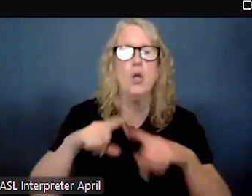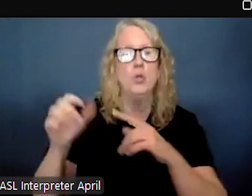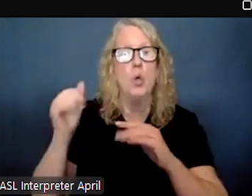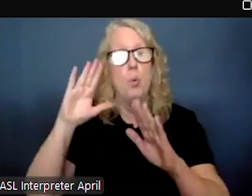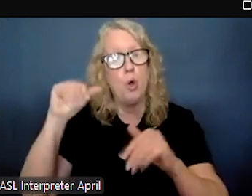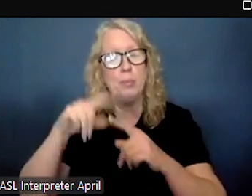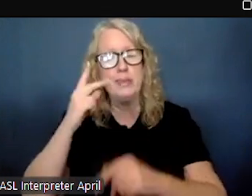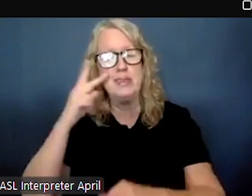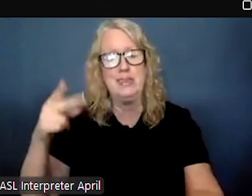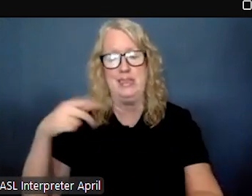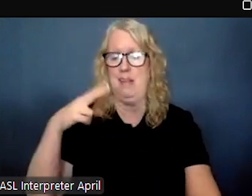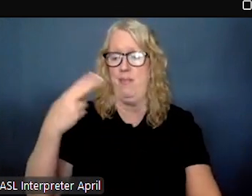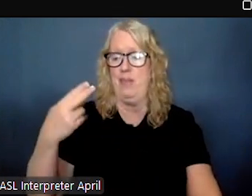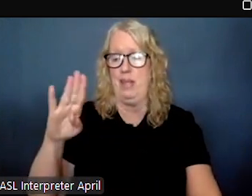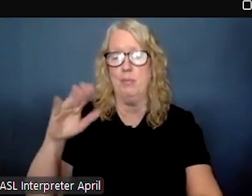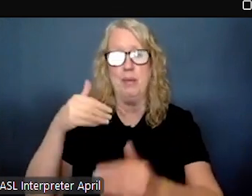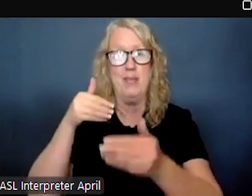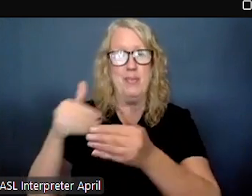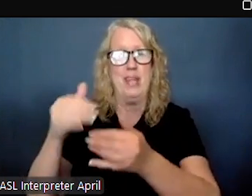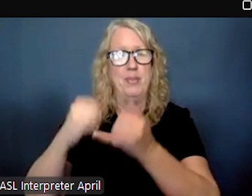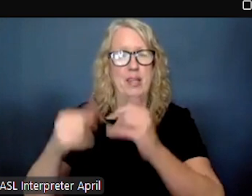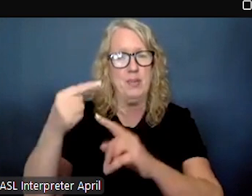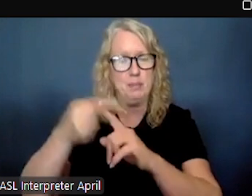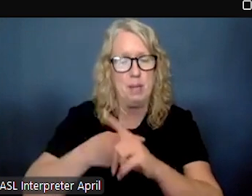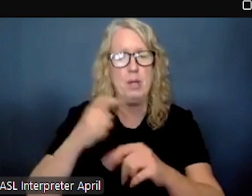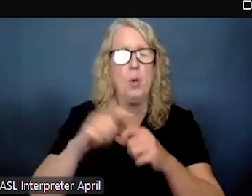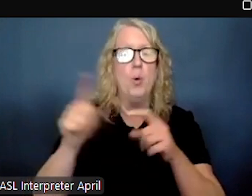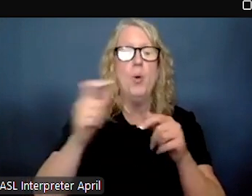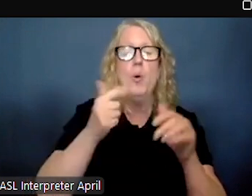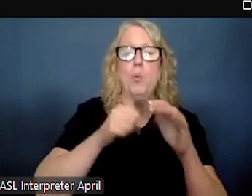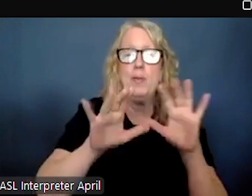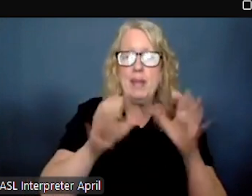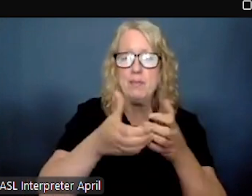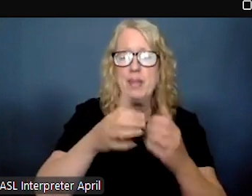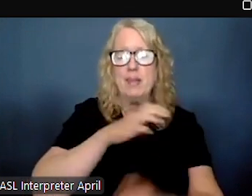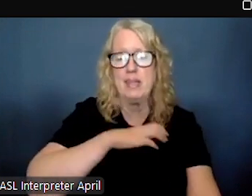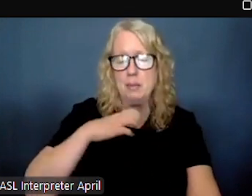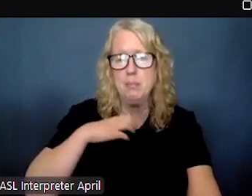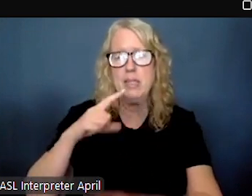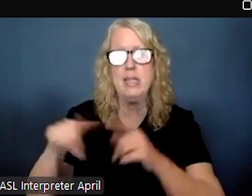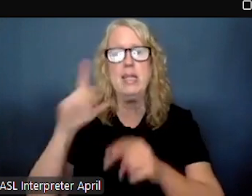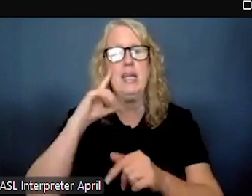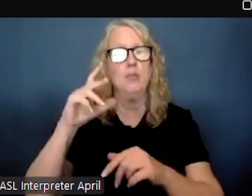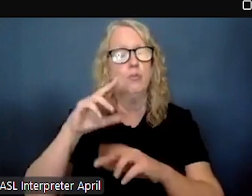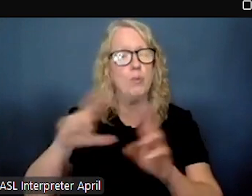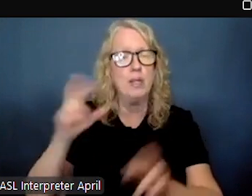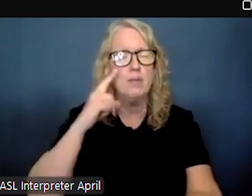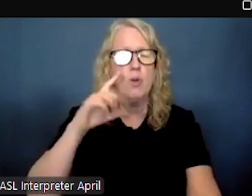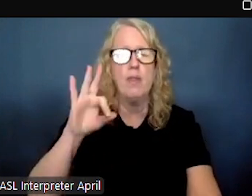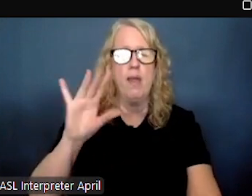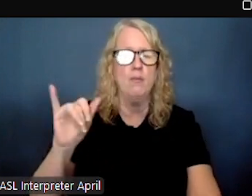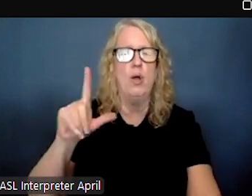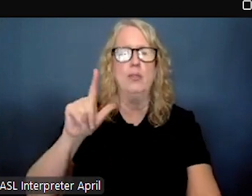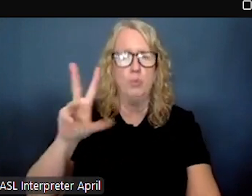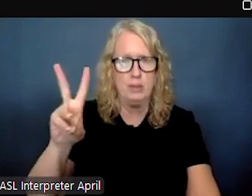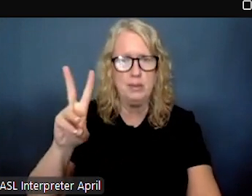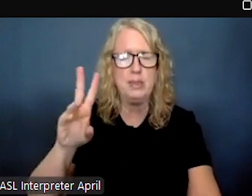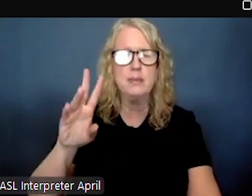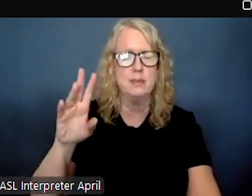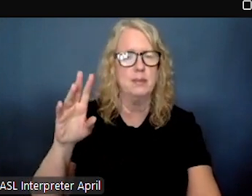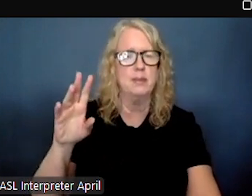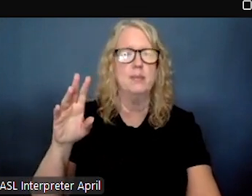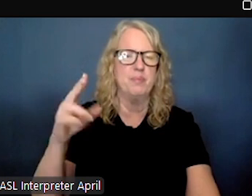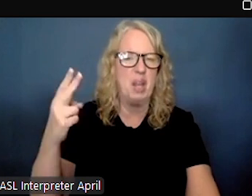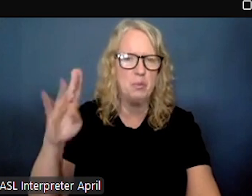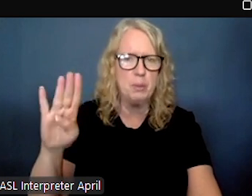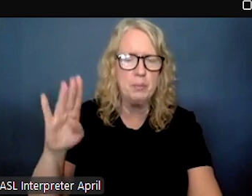towards the end of this month when they have the subcommittee and full committee markups for the FY26 bill. And then at some